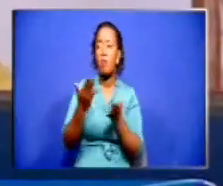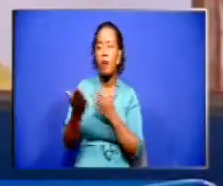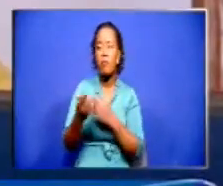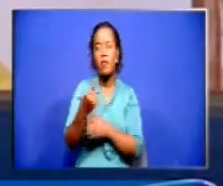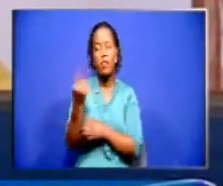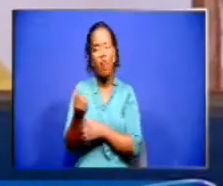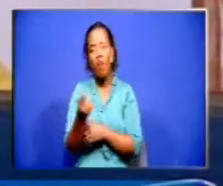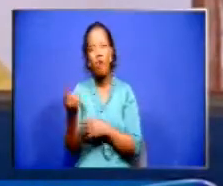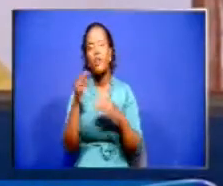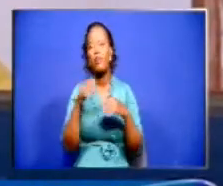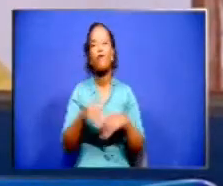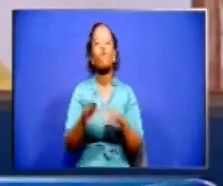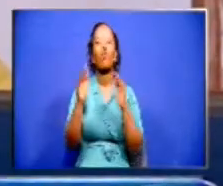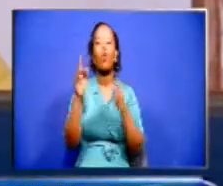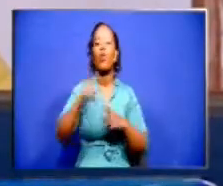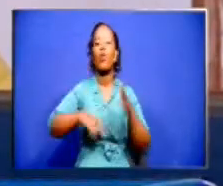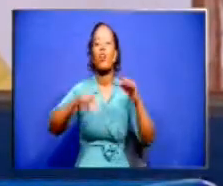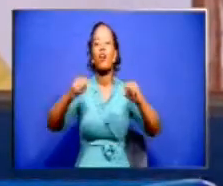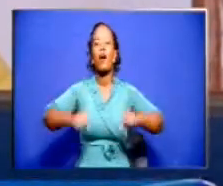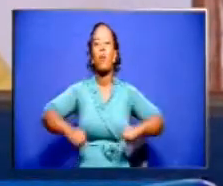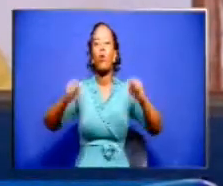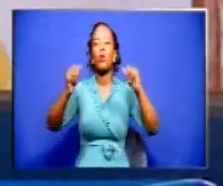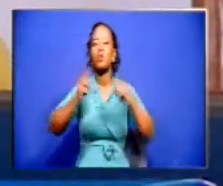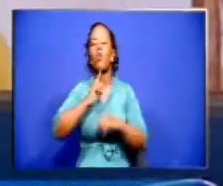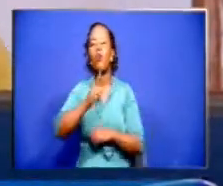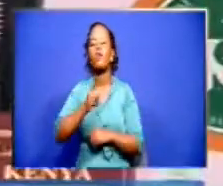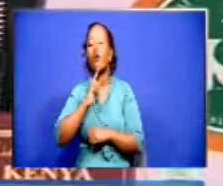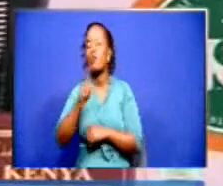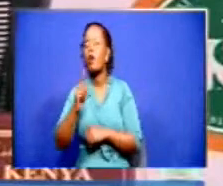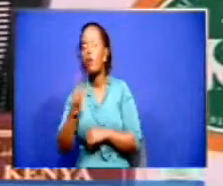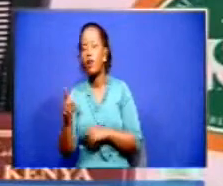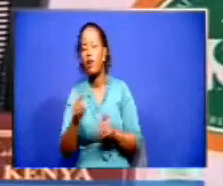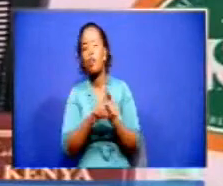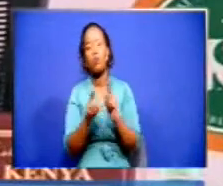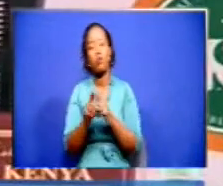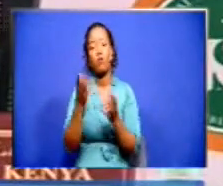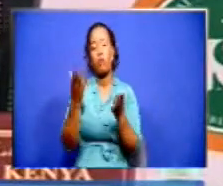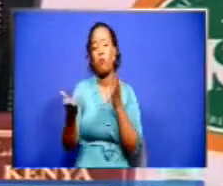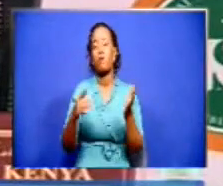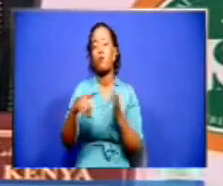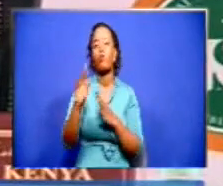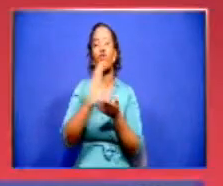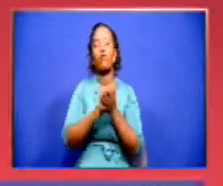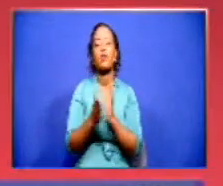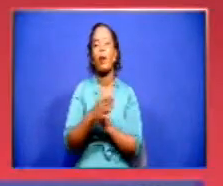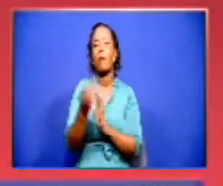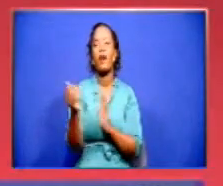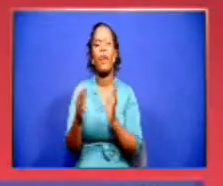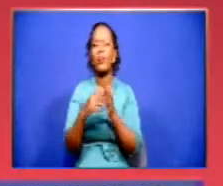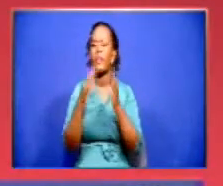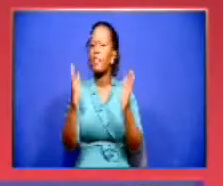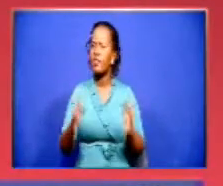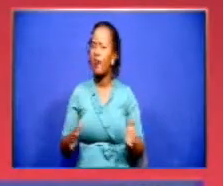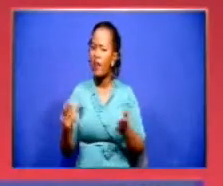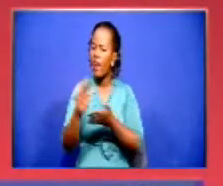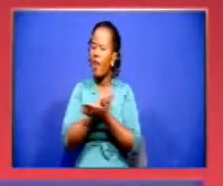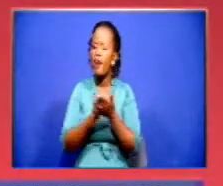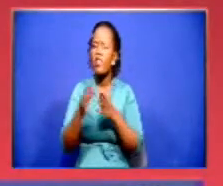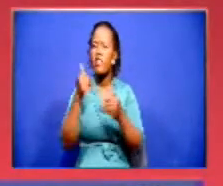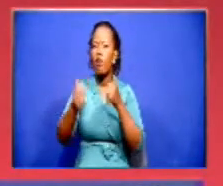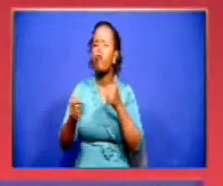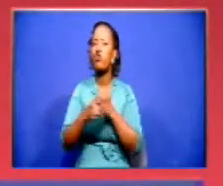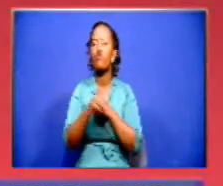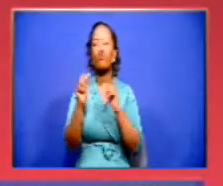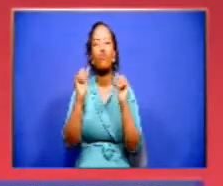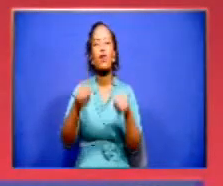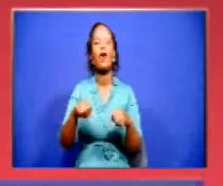to follow what your boss says? And if you're going to emerge as another leader, which area do you think you can come out stronger as a leader,